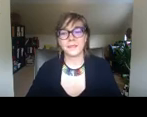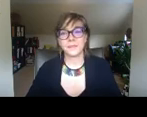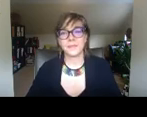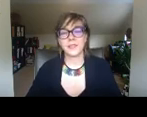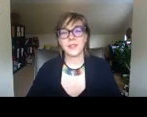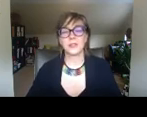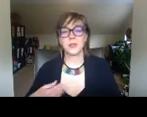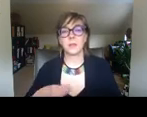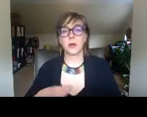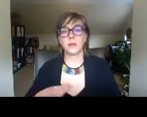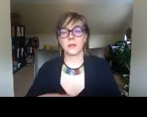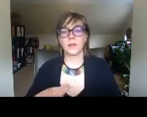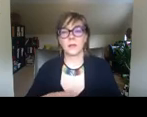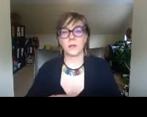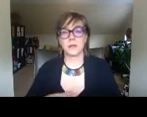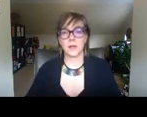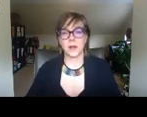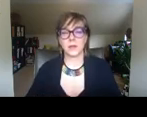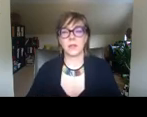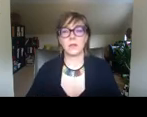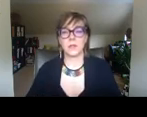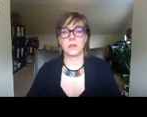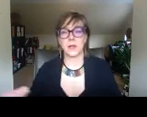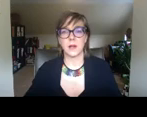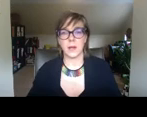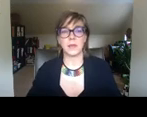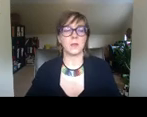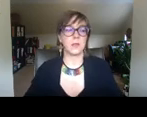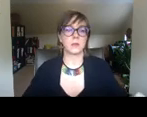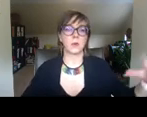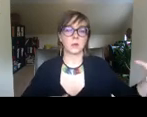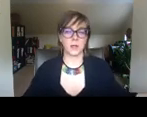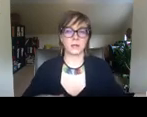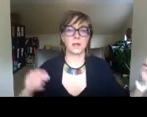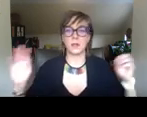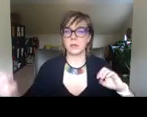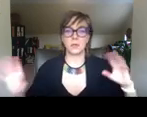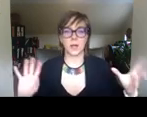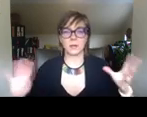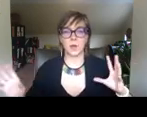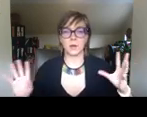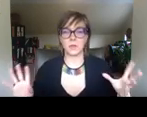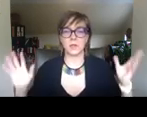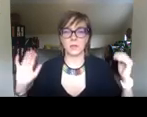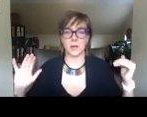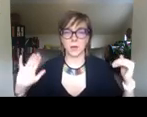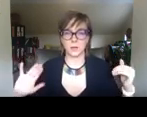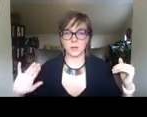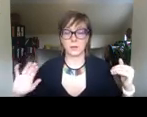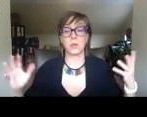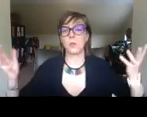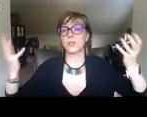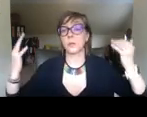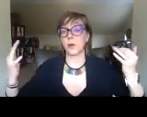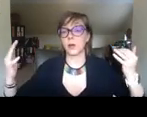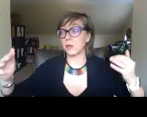rest, listening to your body telling you that it's tired, that you need to take a nap, that you need to work less, that you need to do X, Y, or Z to get rest,